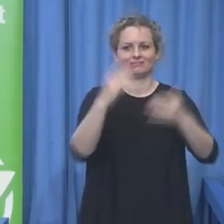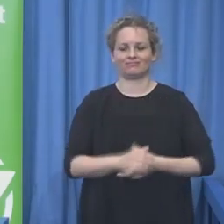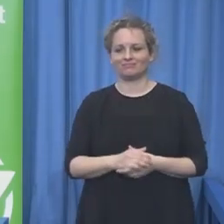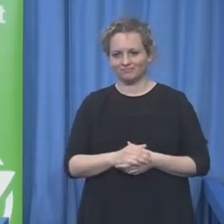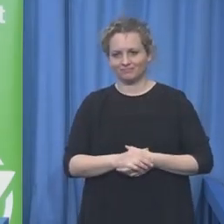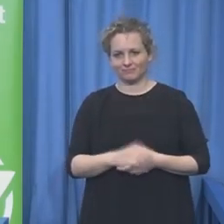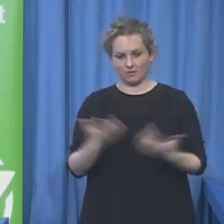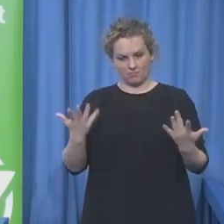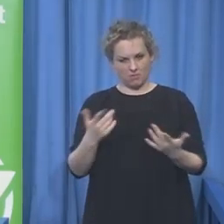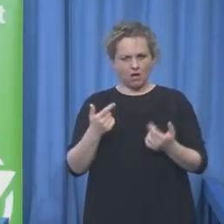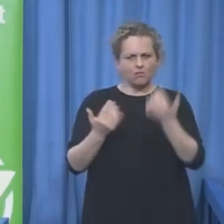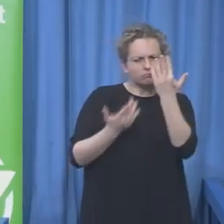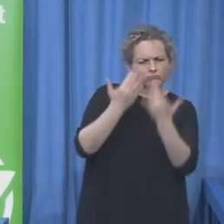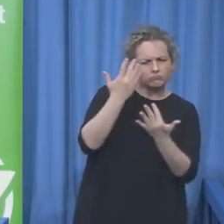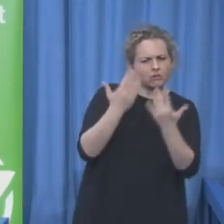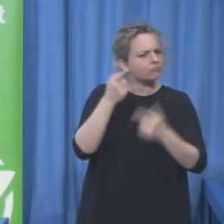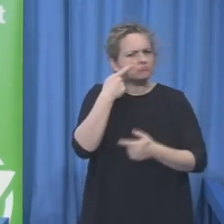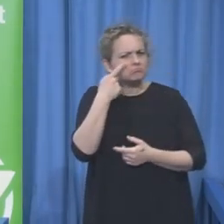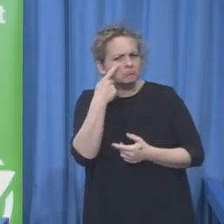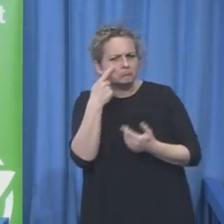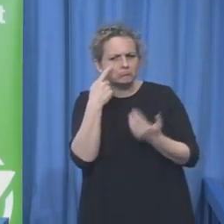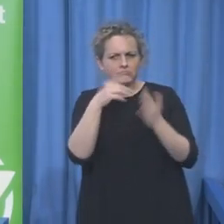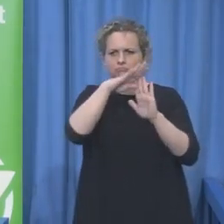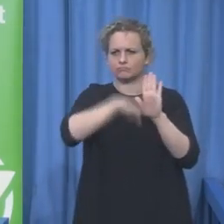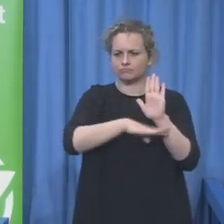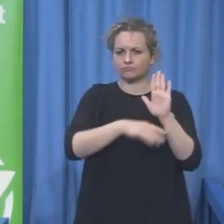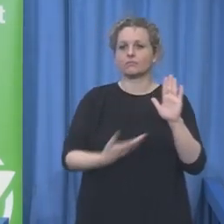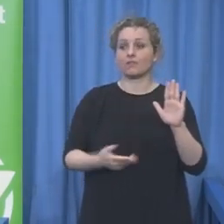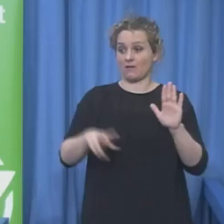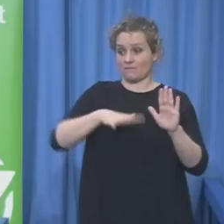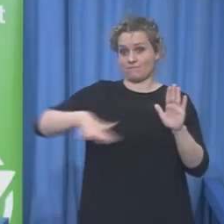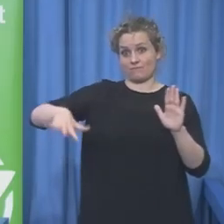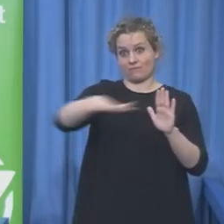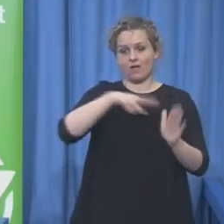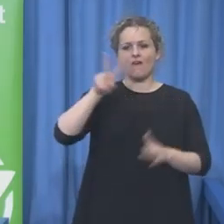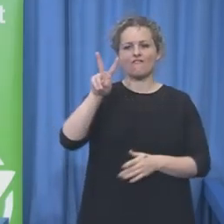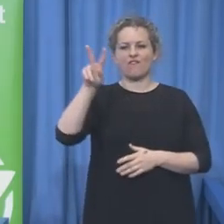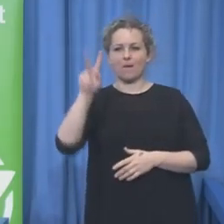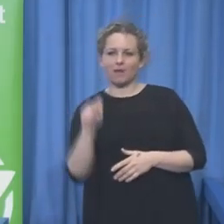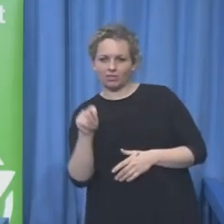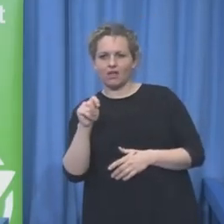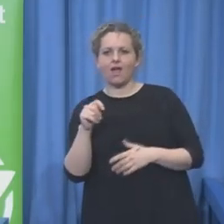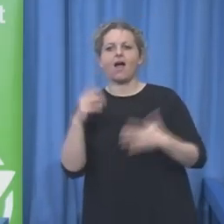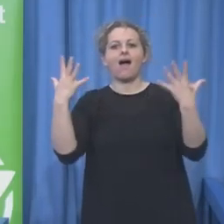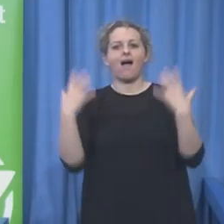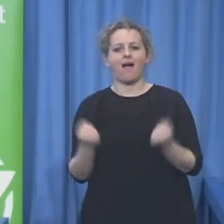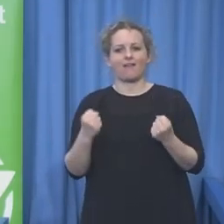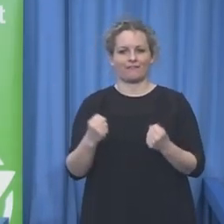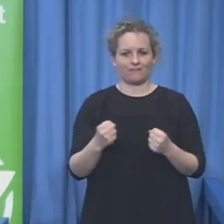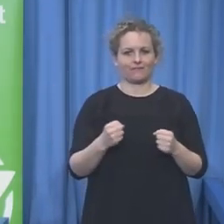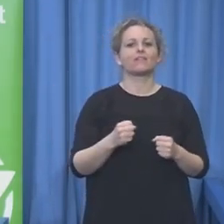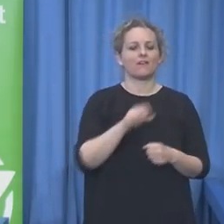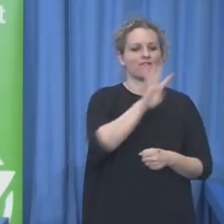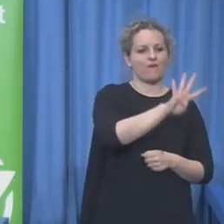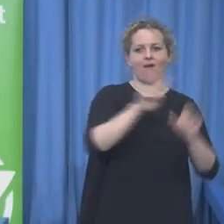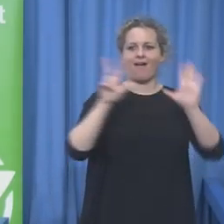for individuals with intellectual and developmental disabilities is 48%. And our national average is